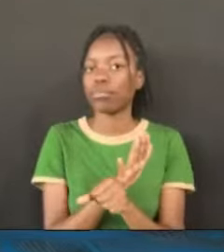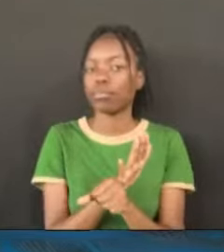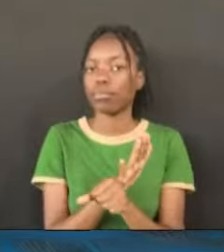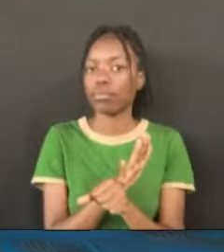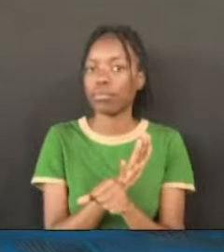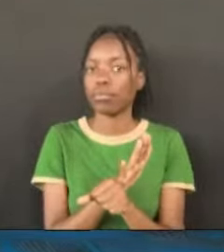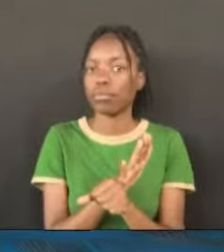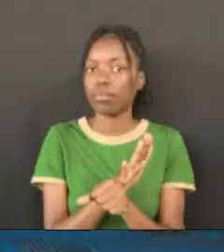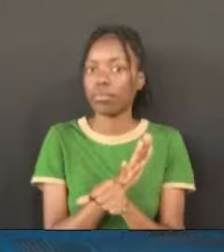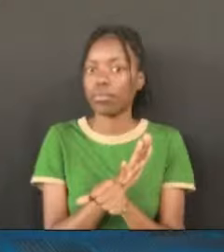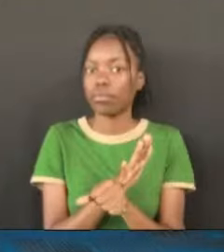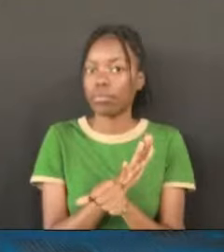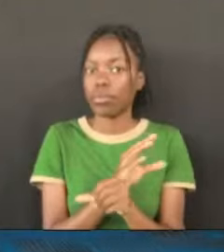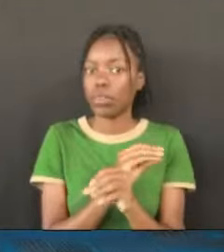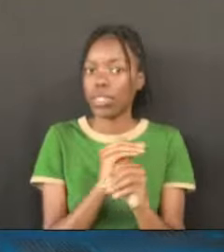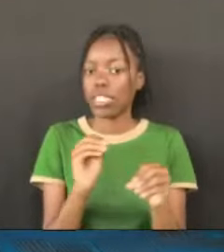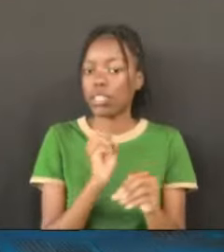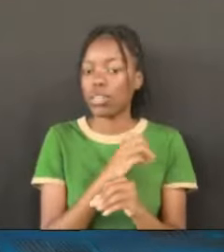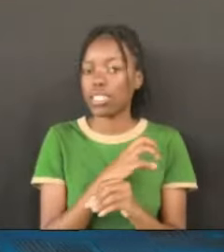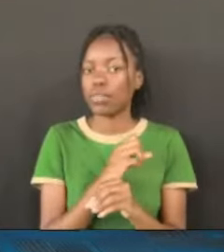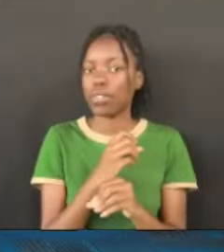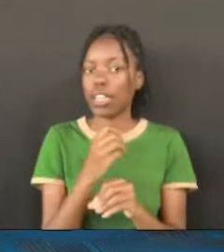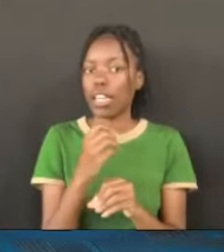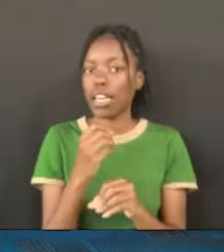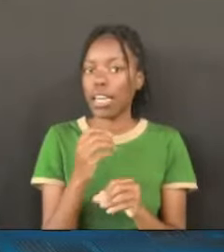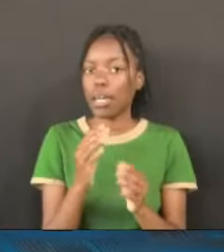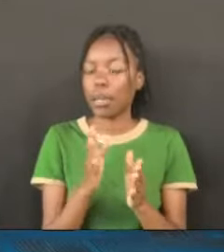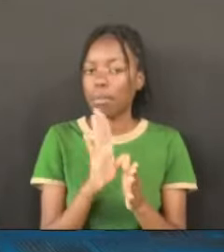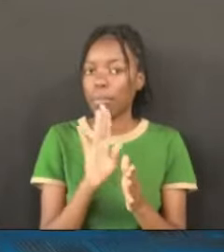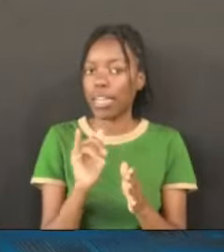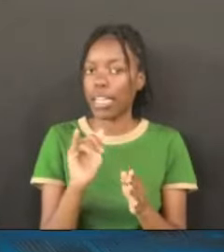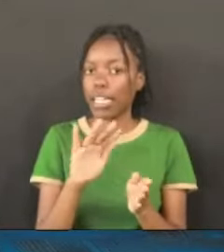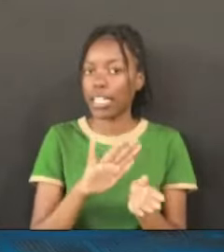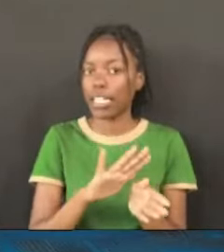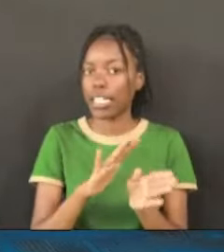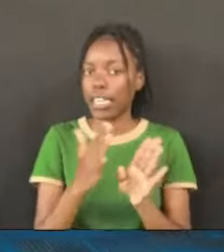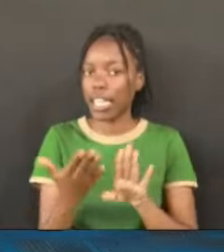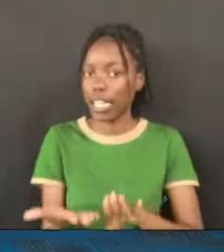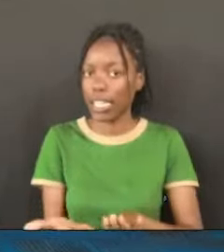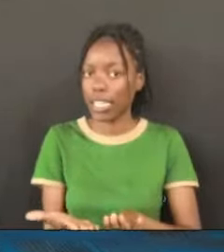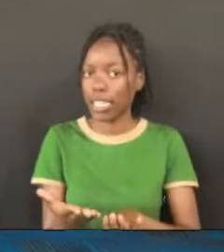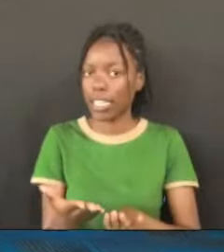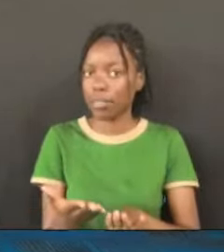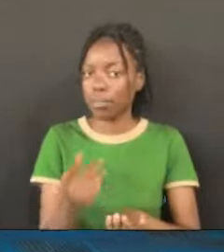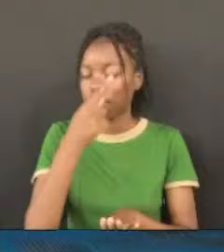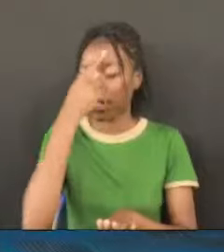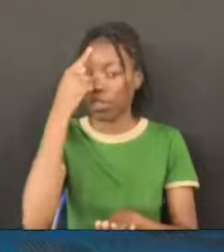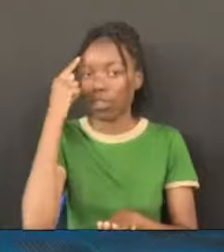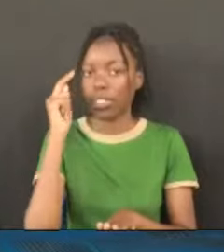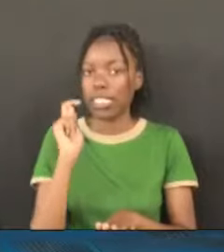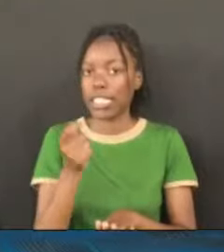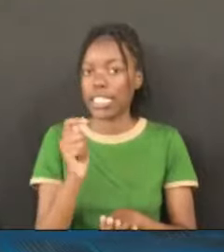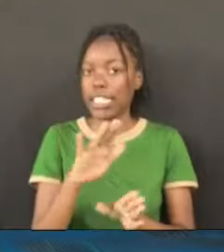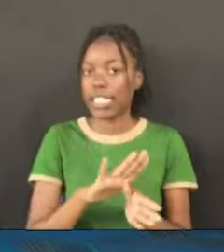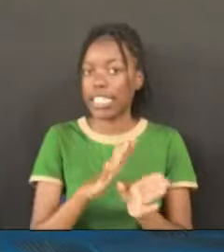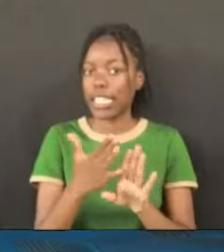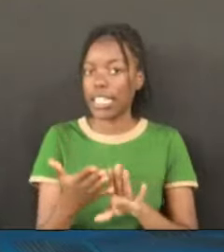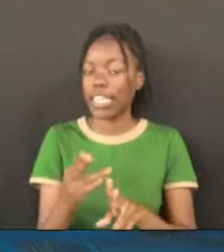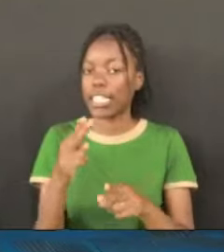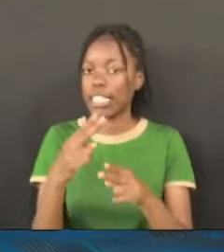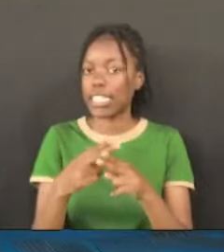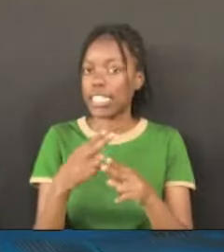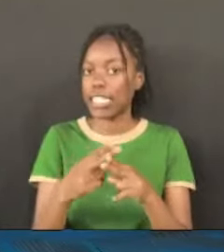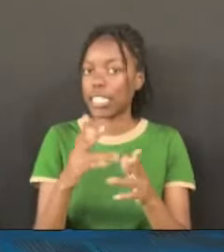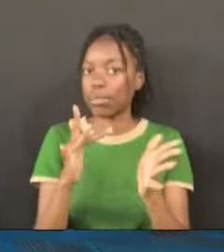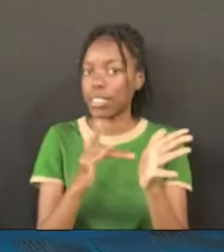by death, because he tested death and he conquered it. His name is Jesus. I suggest you